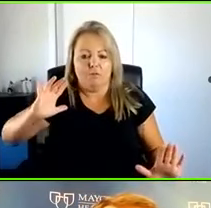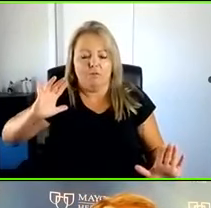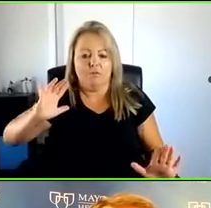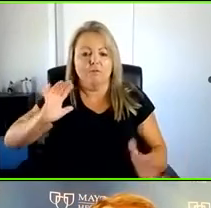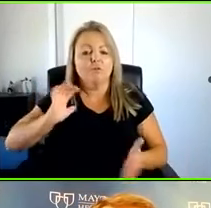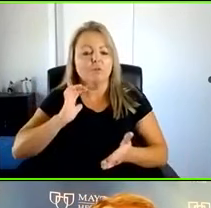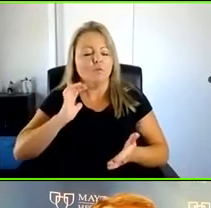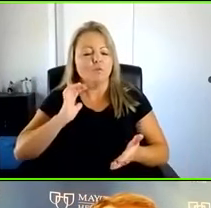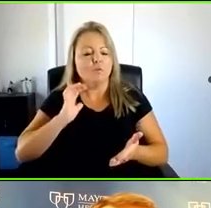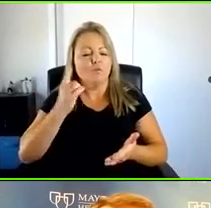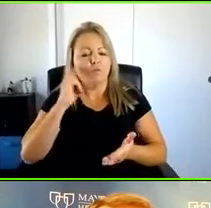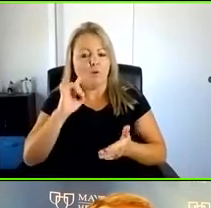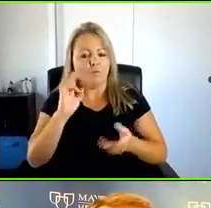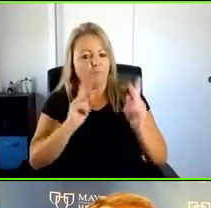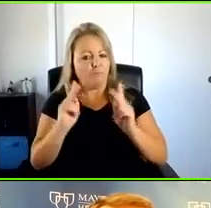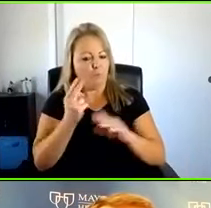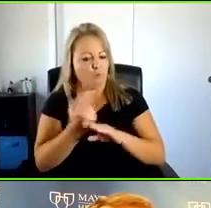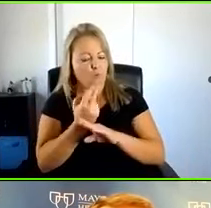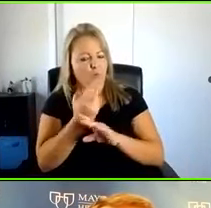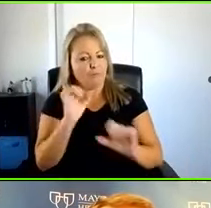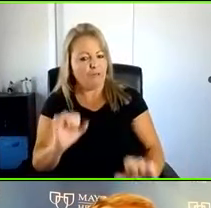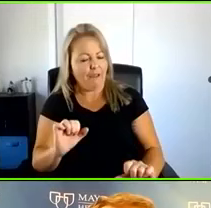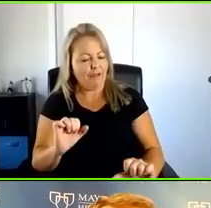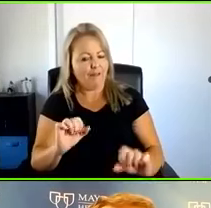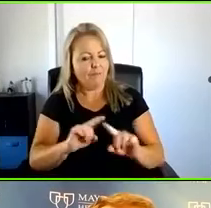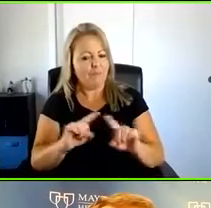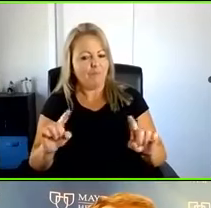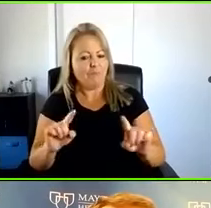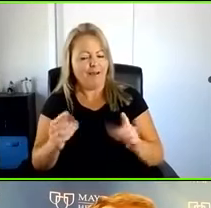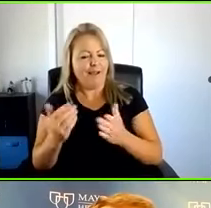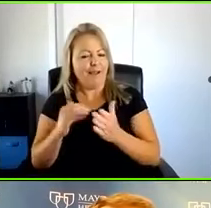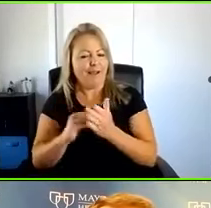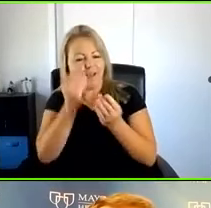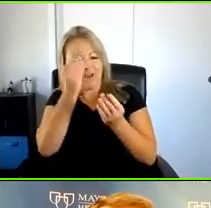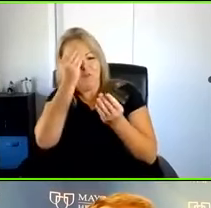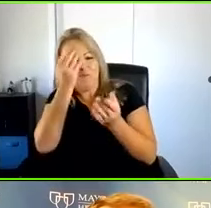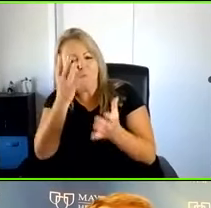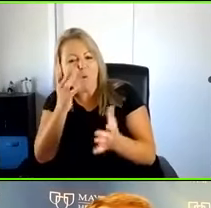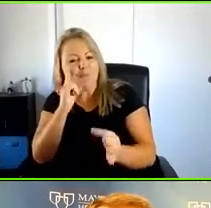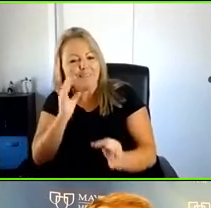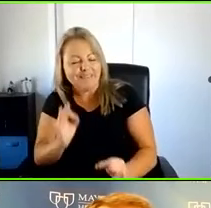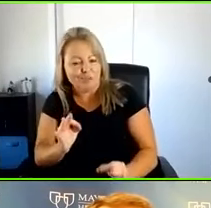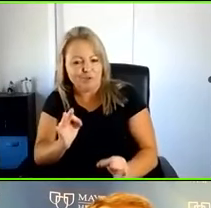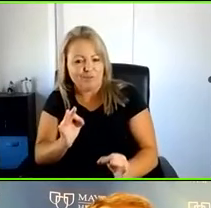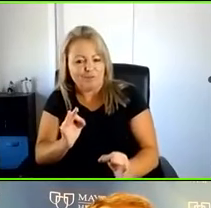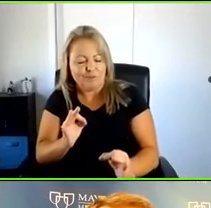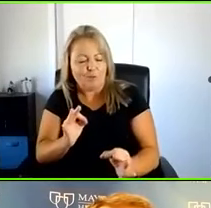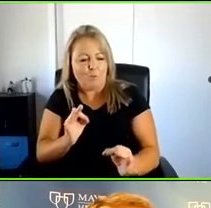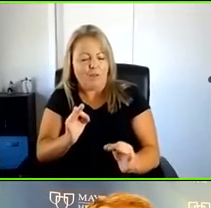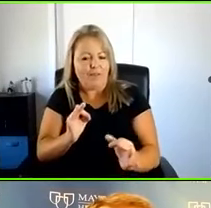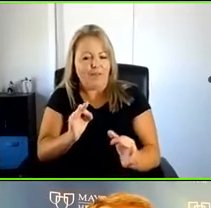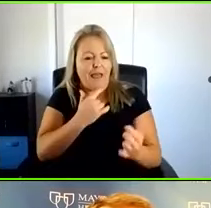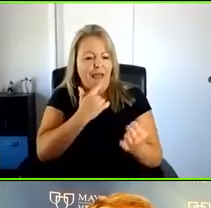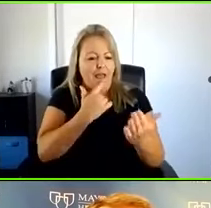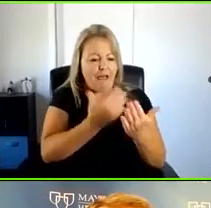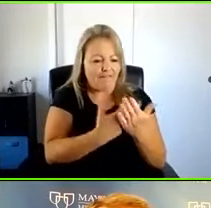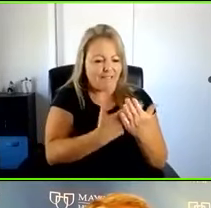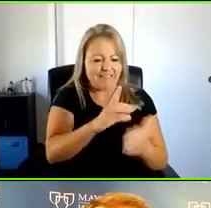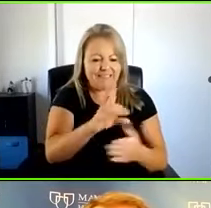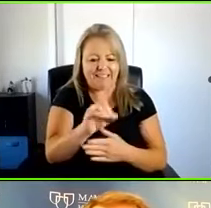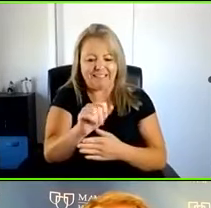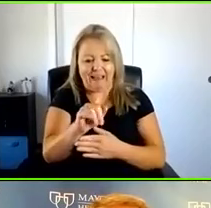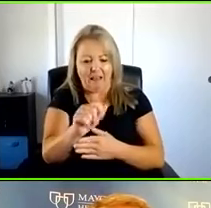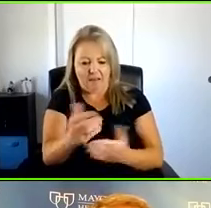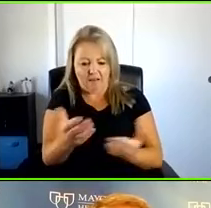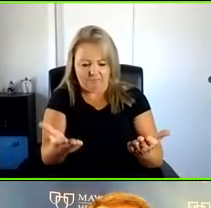our populations. But it's all about informed decisions with the best available evidence and data, and that's what this is